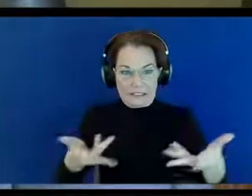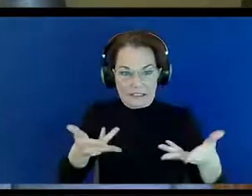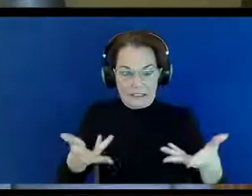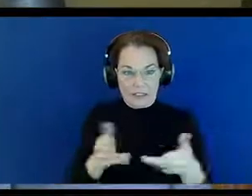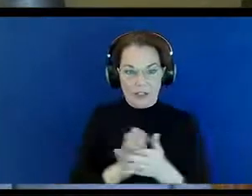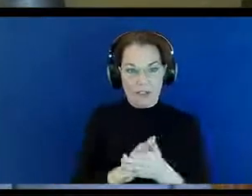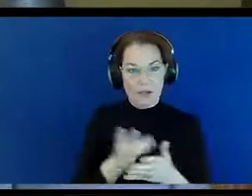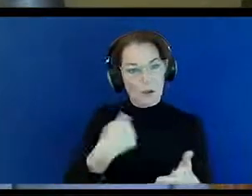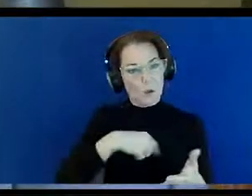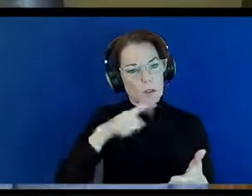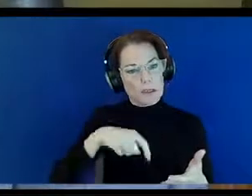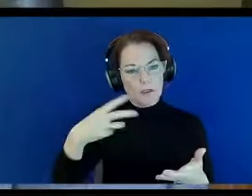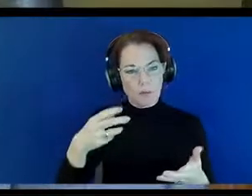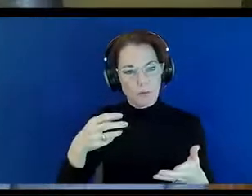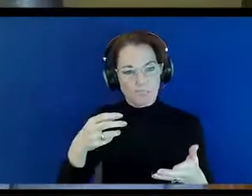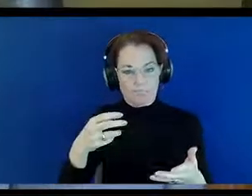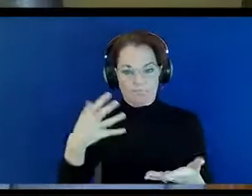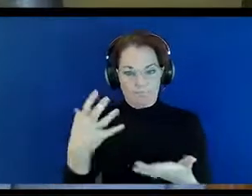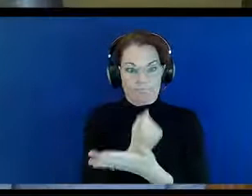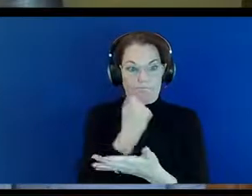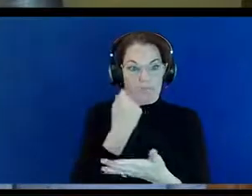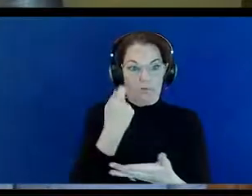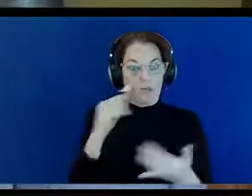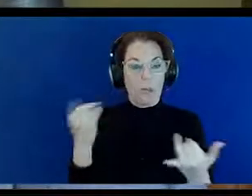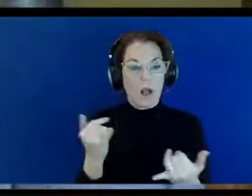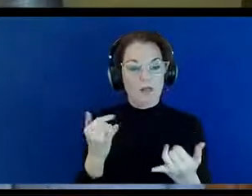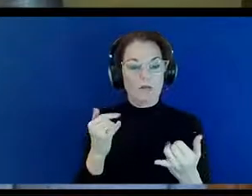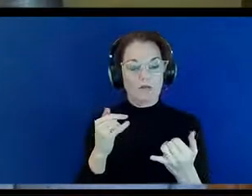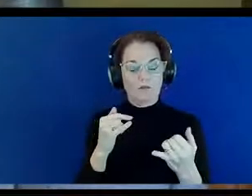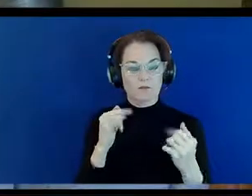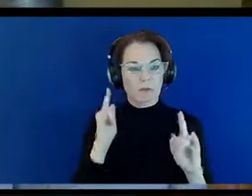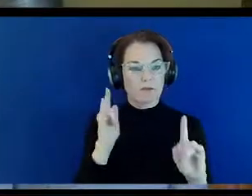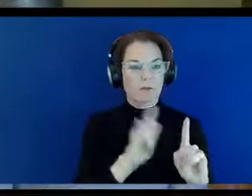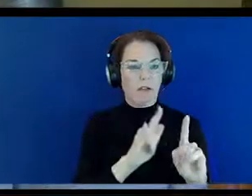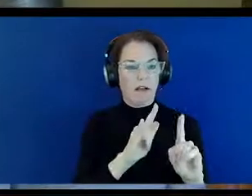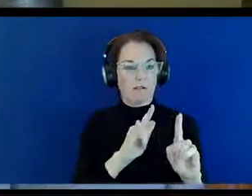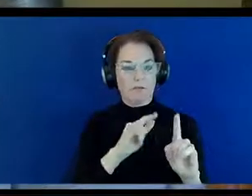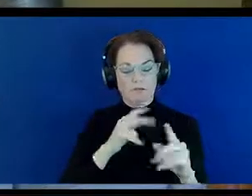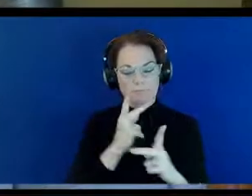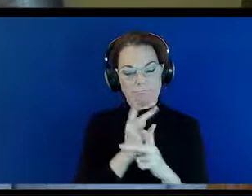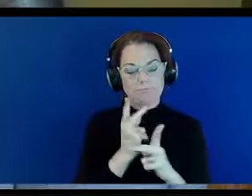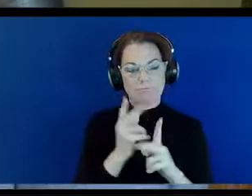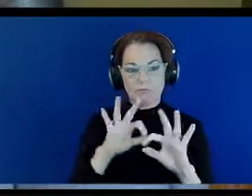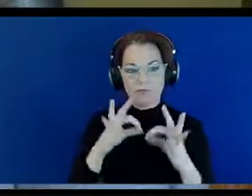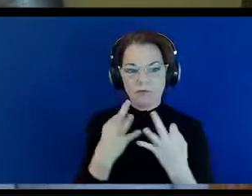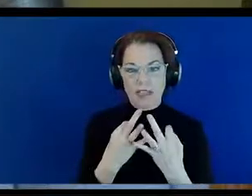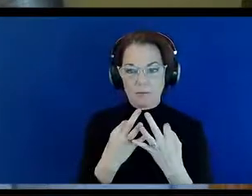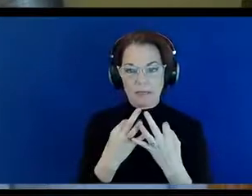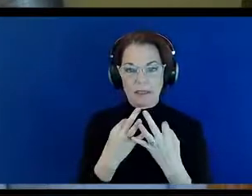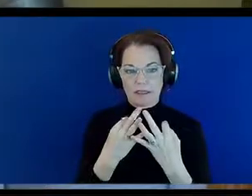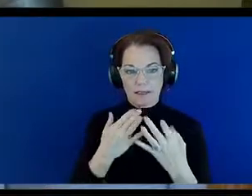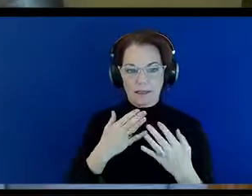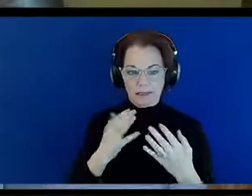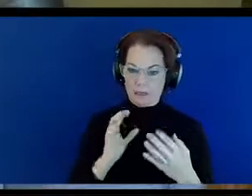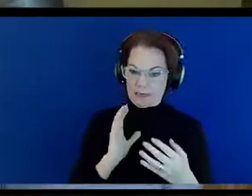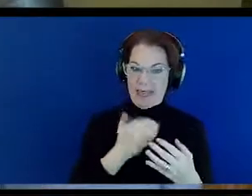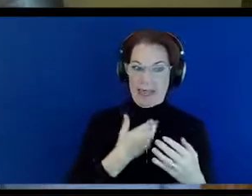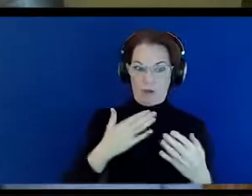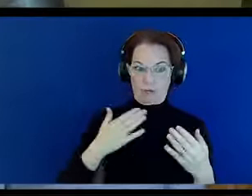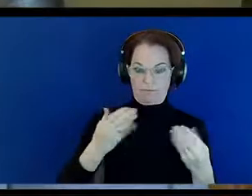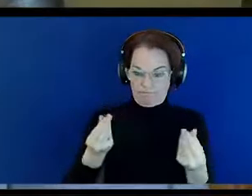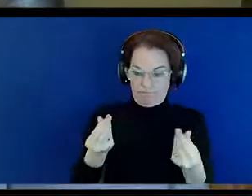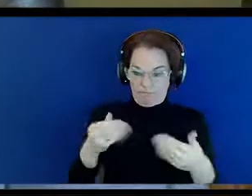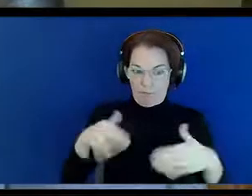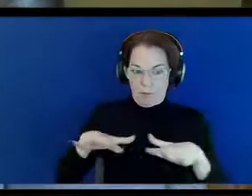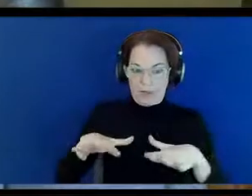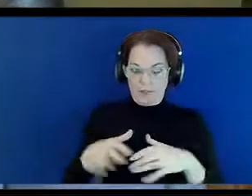take advantage of the opportunity to love and to care for our family members on our own property. In addition to